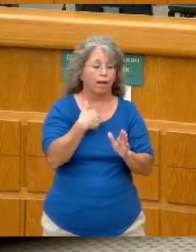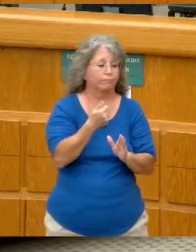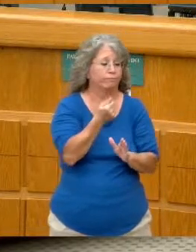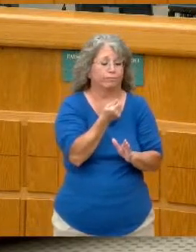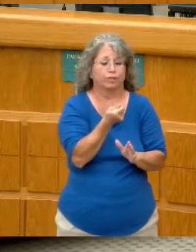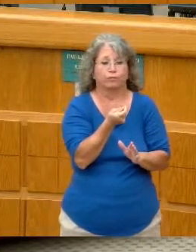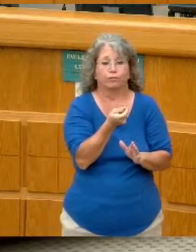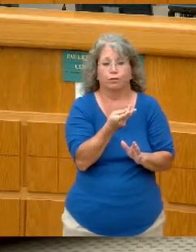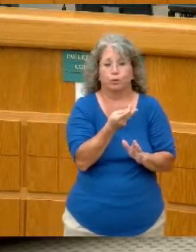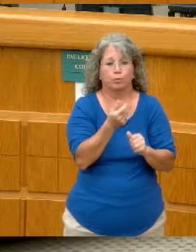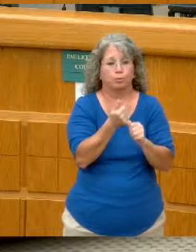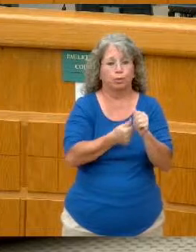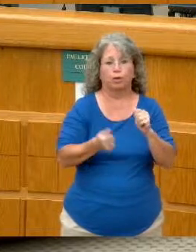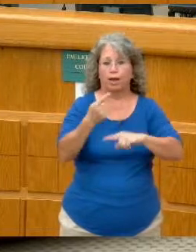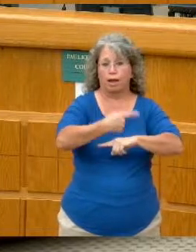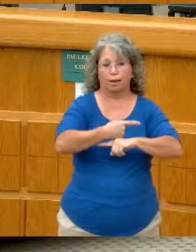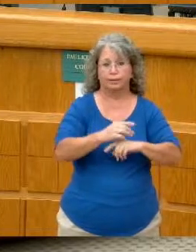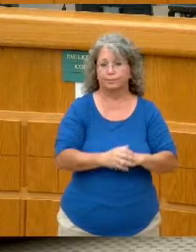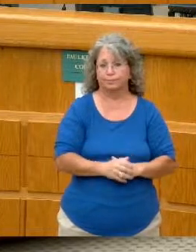or per day.